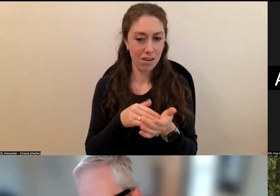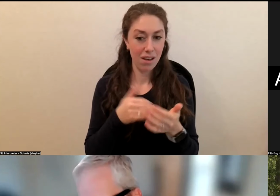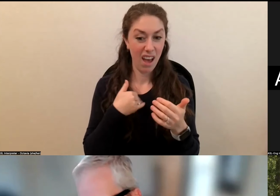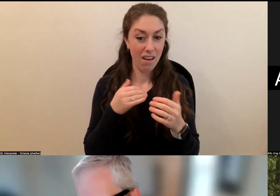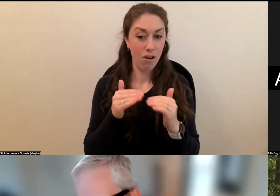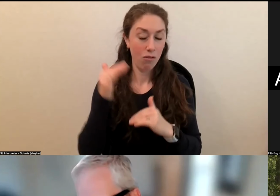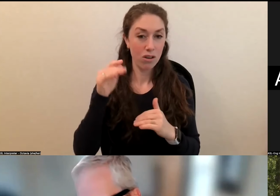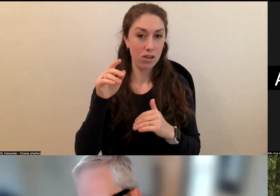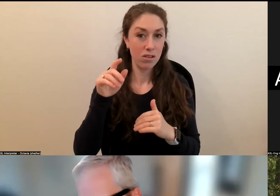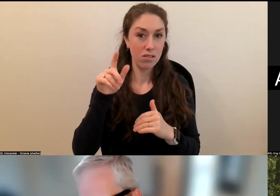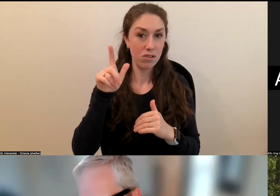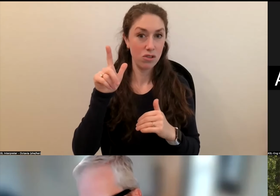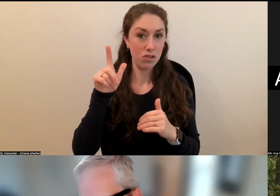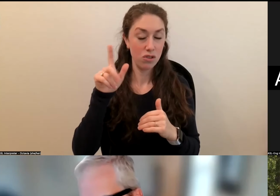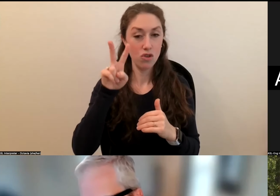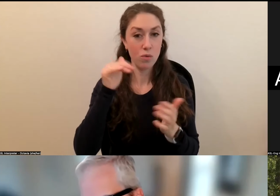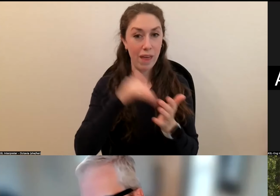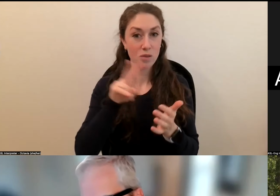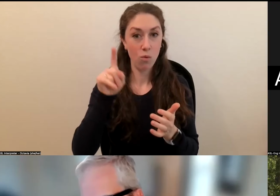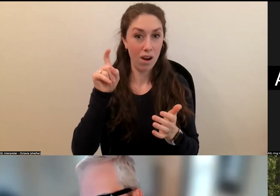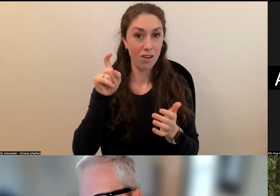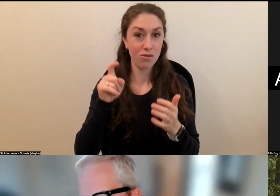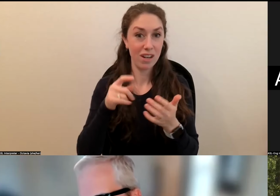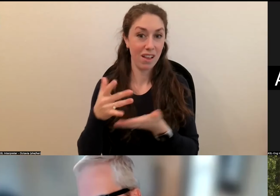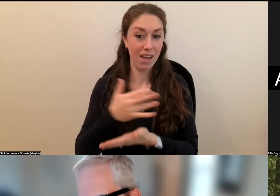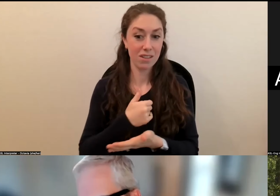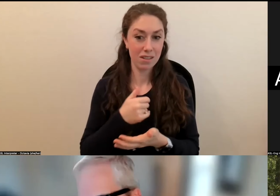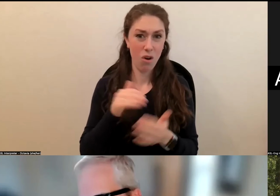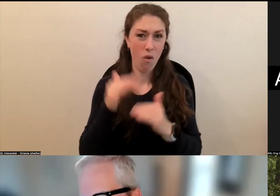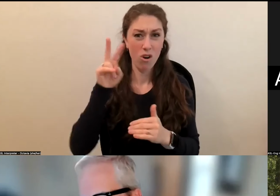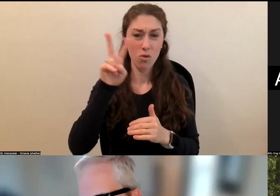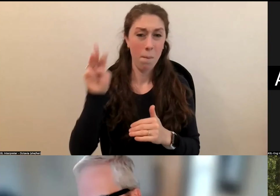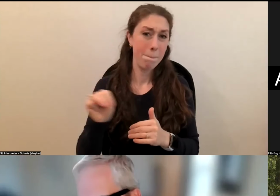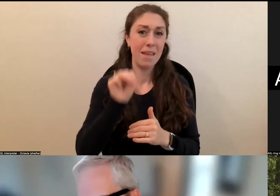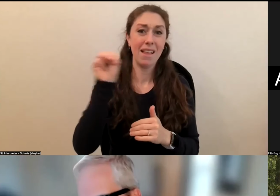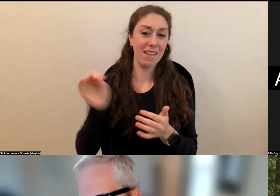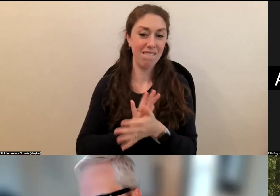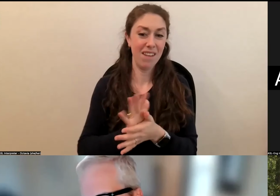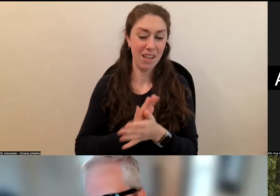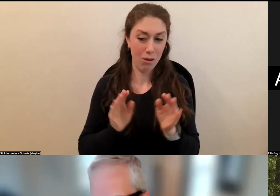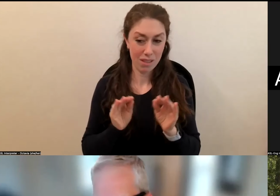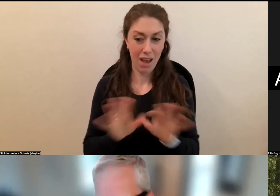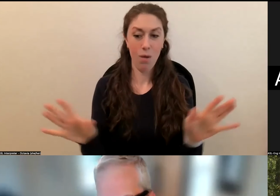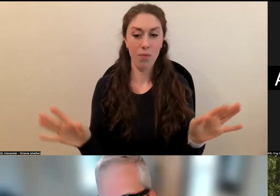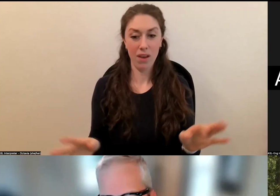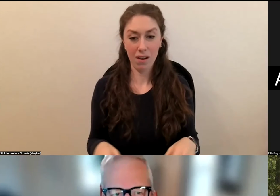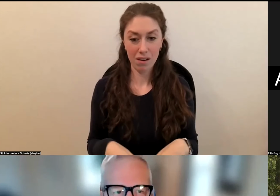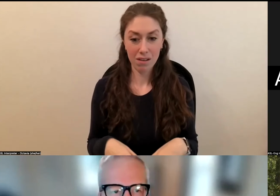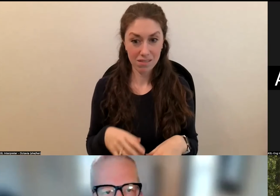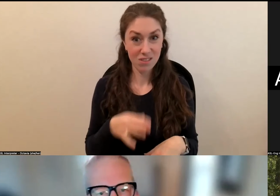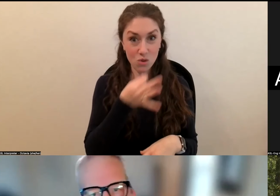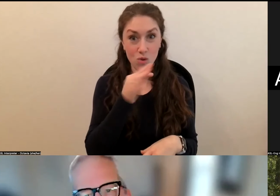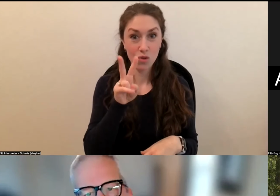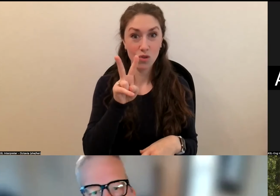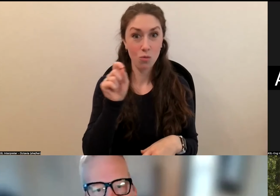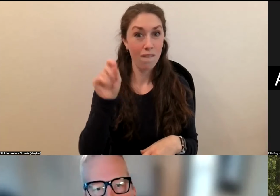2,100 collections out there. There's over 2 million videos out there, headed towards 2.5 million